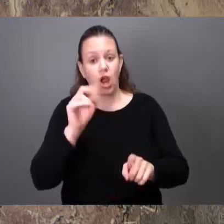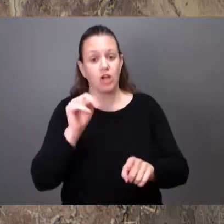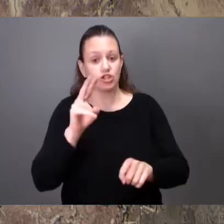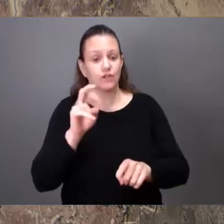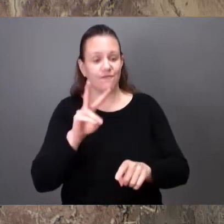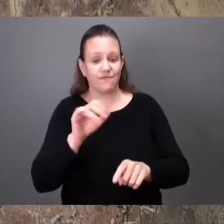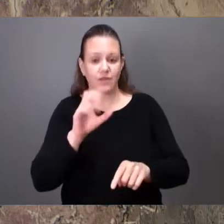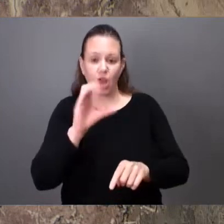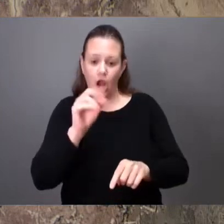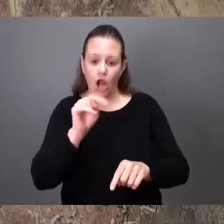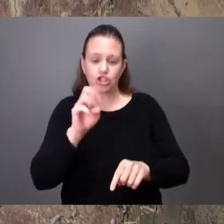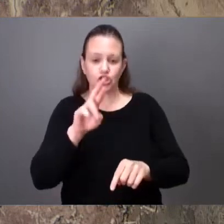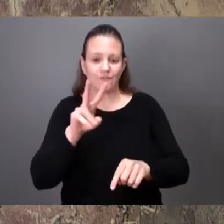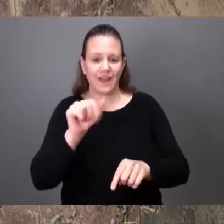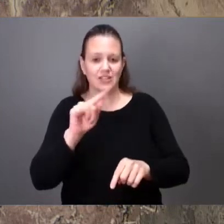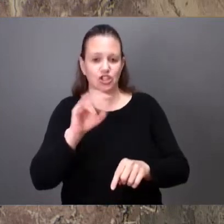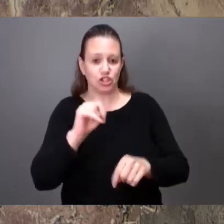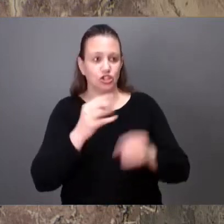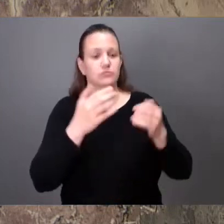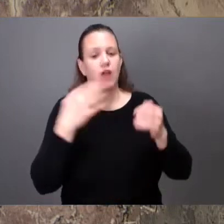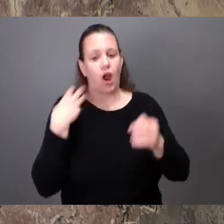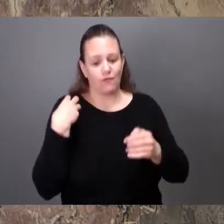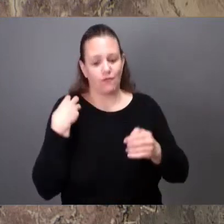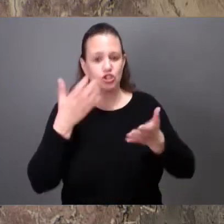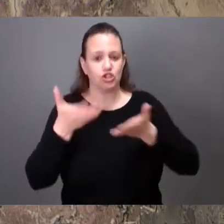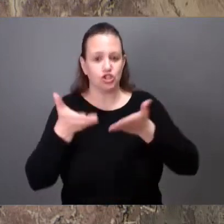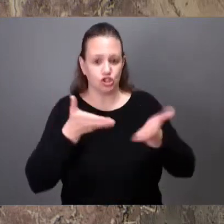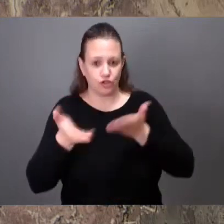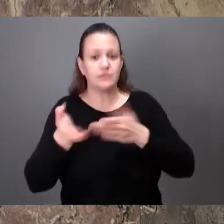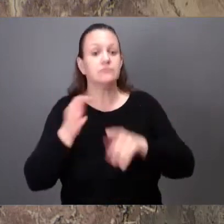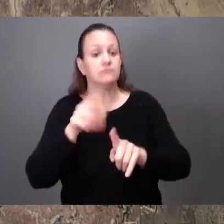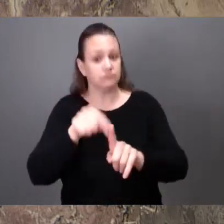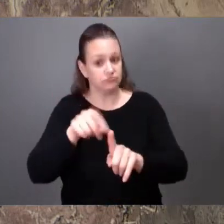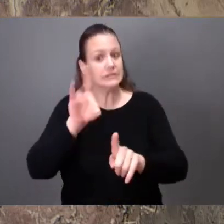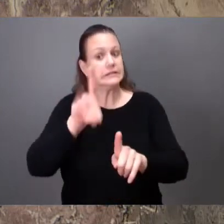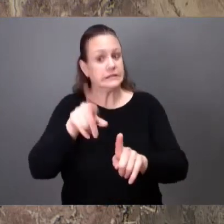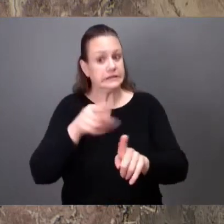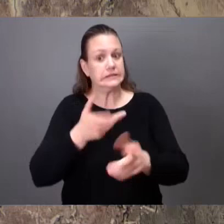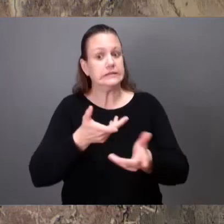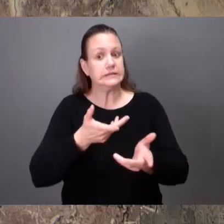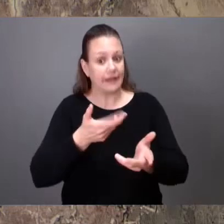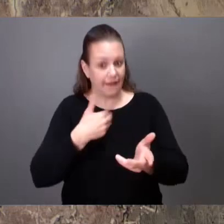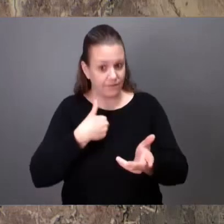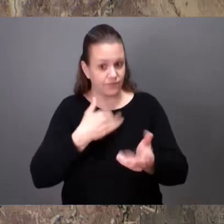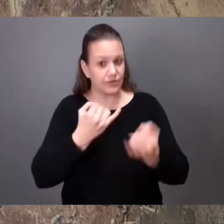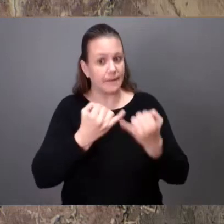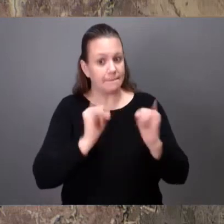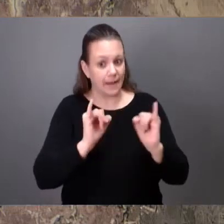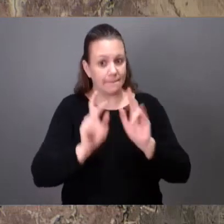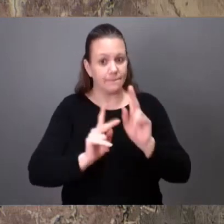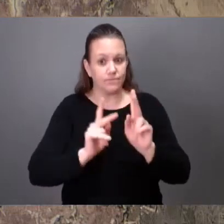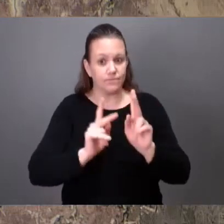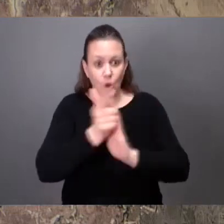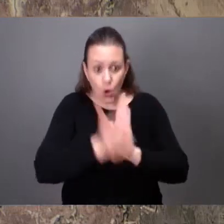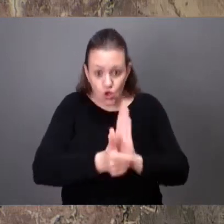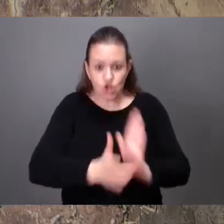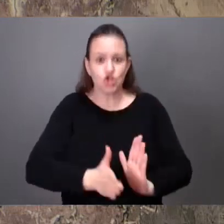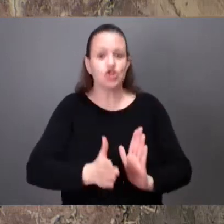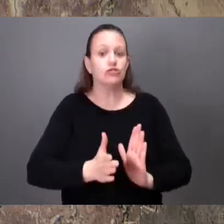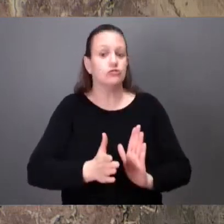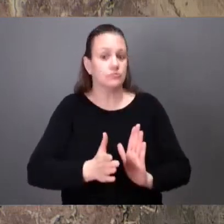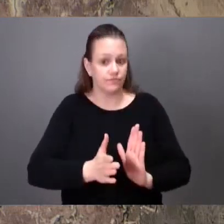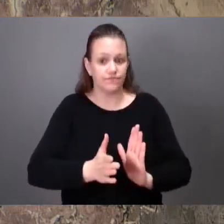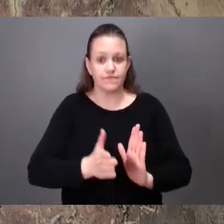conduct investigations into any alleged serious misconduct complaints. We will continue to look at